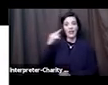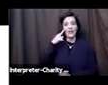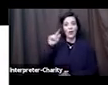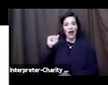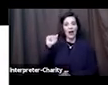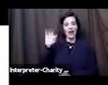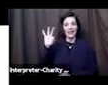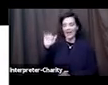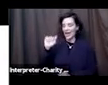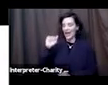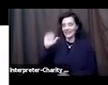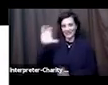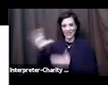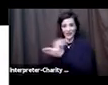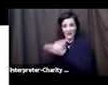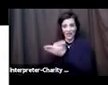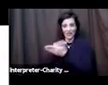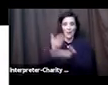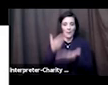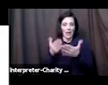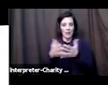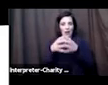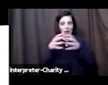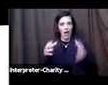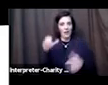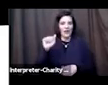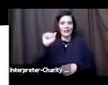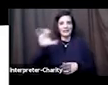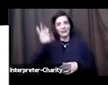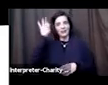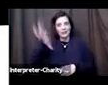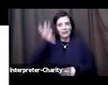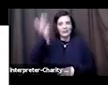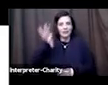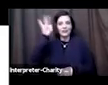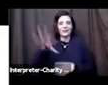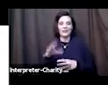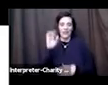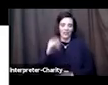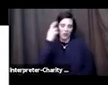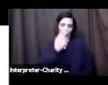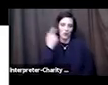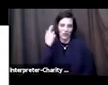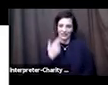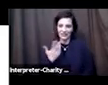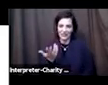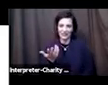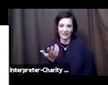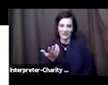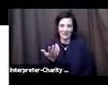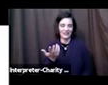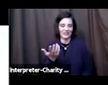this may sound a little AAC heavy, and that is for a reason. It's because